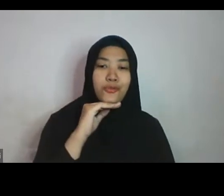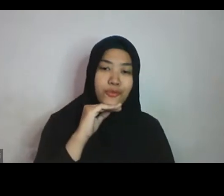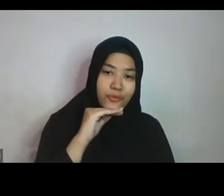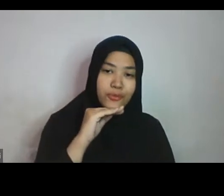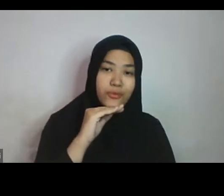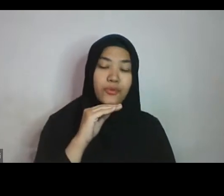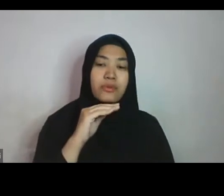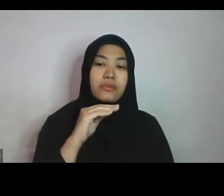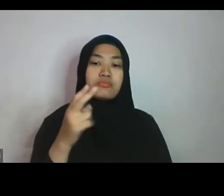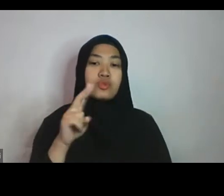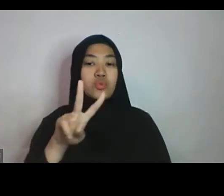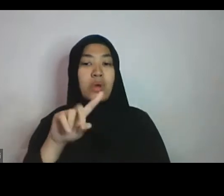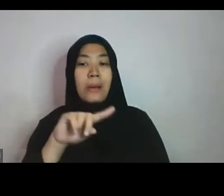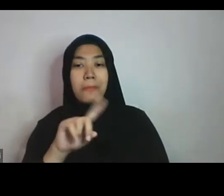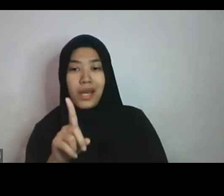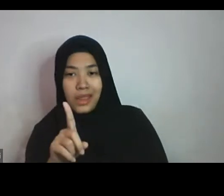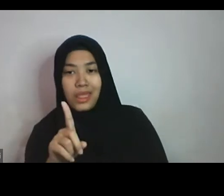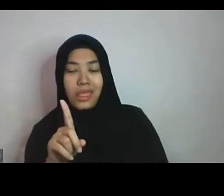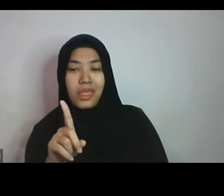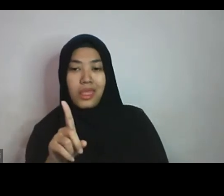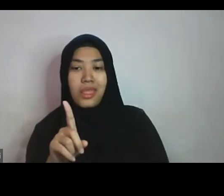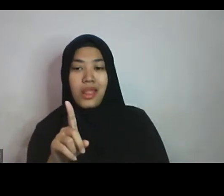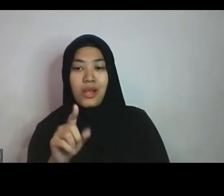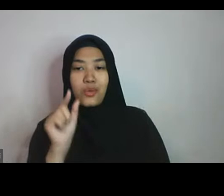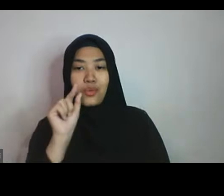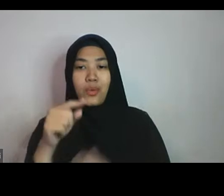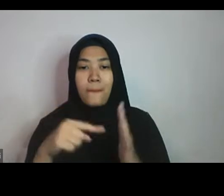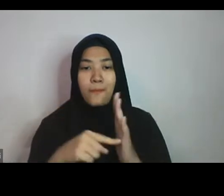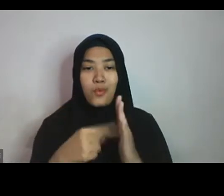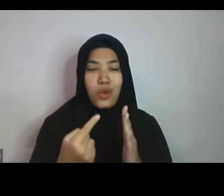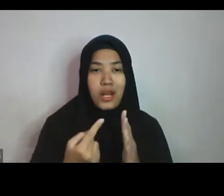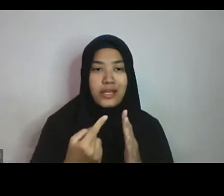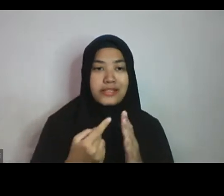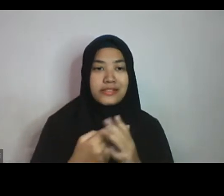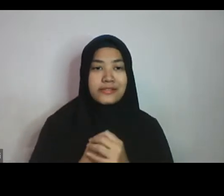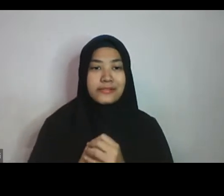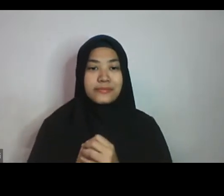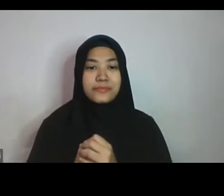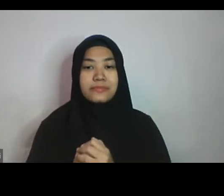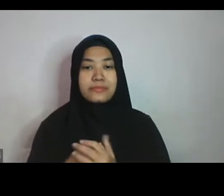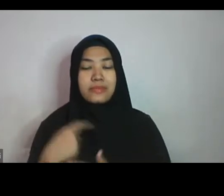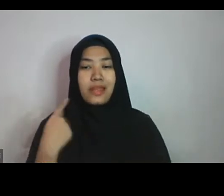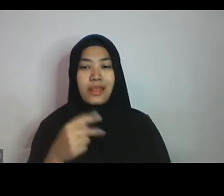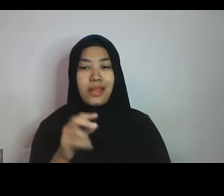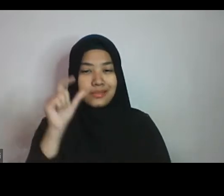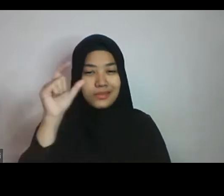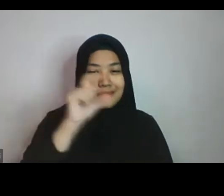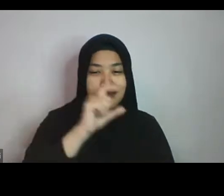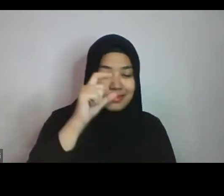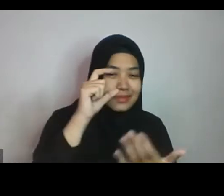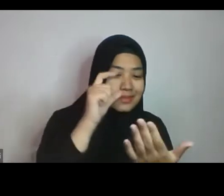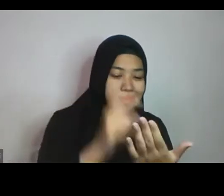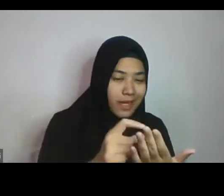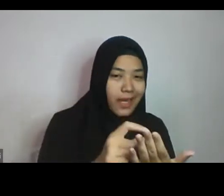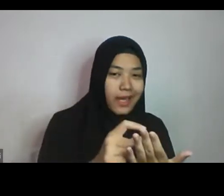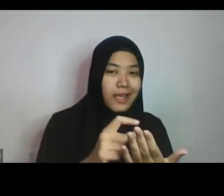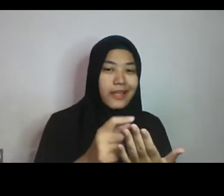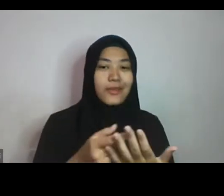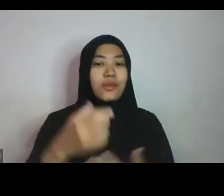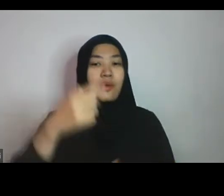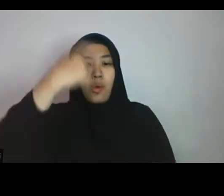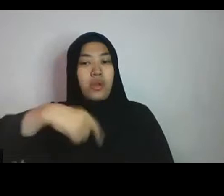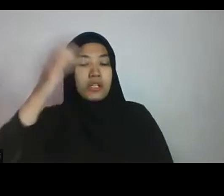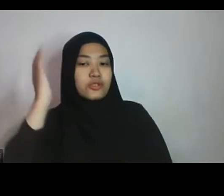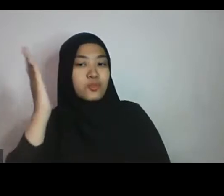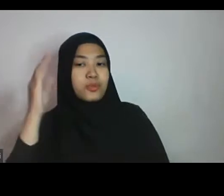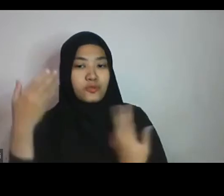memastikan apakah para narasumbernya juga sudah hadir untuk sesi kali ini.